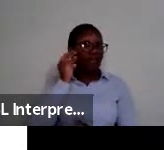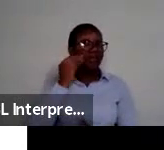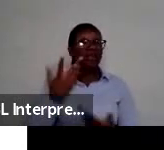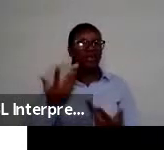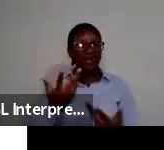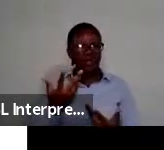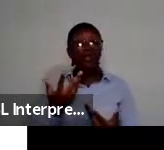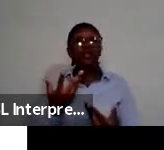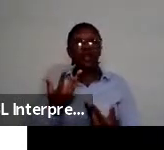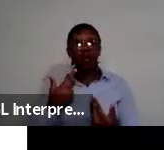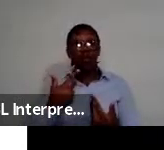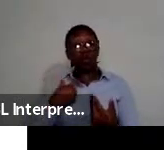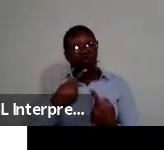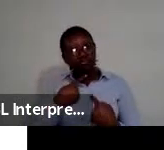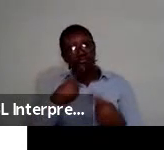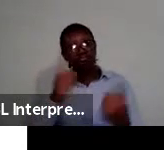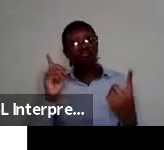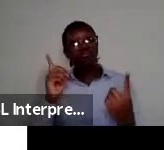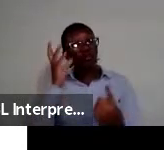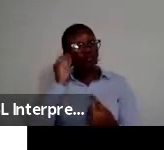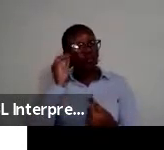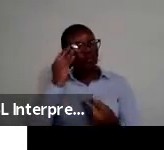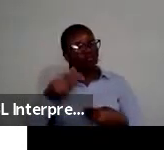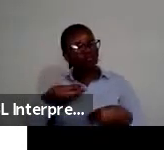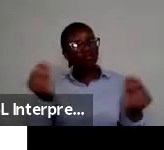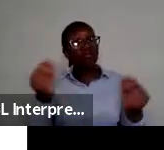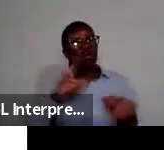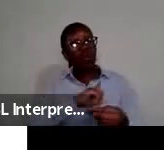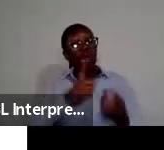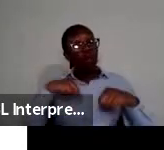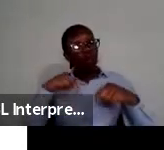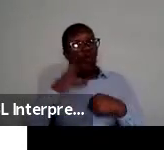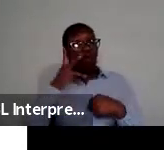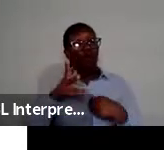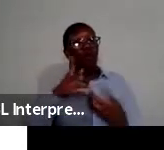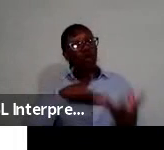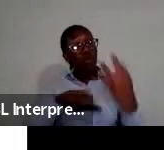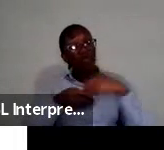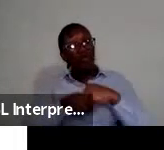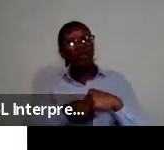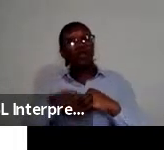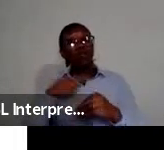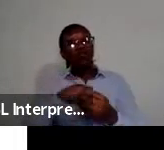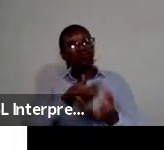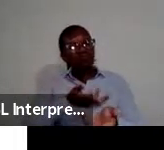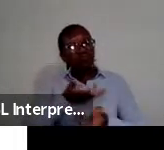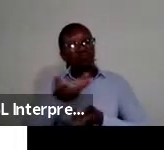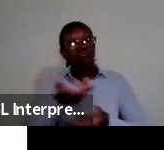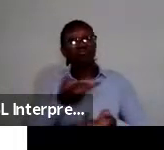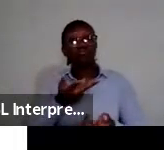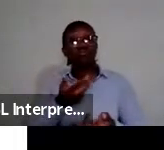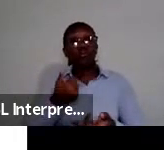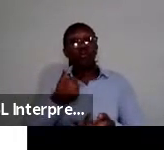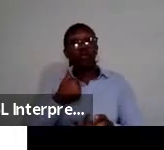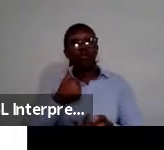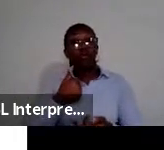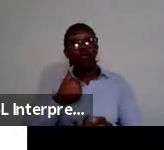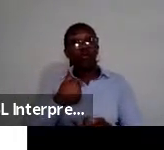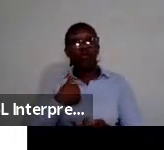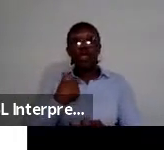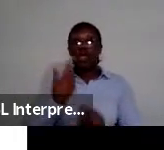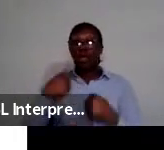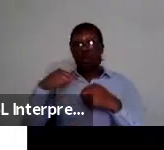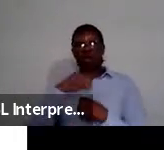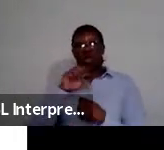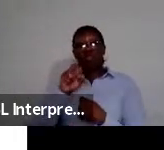attention because we are saying that we are open to scrutiny, and then you are open to the recourse should we do something wrong whilst